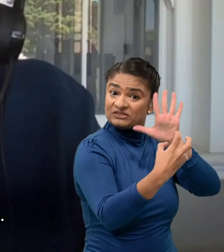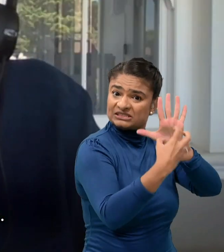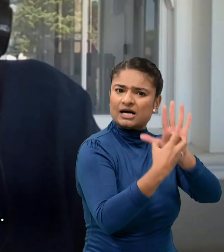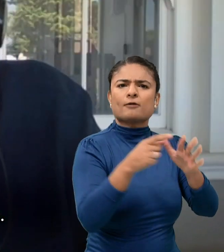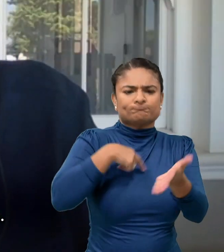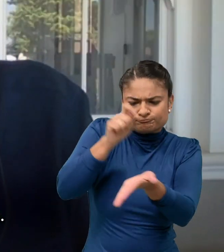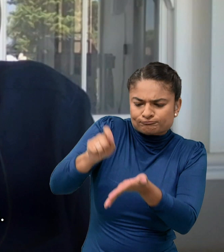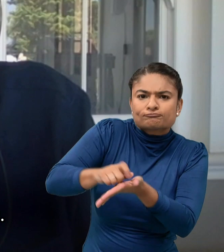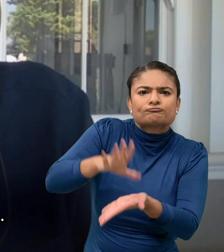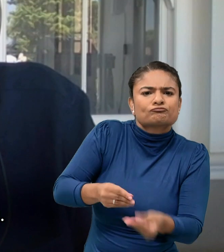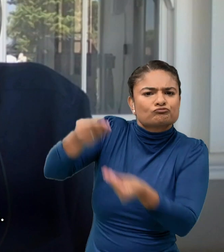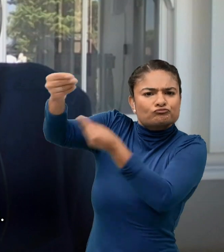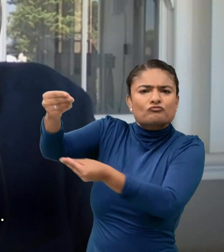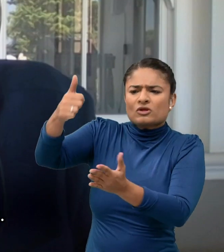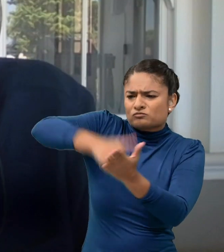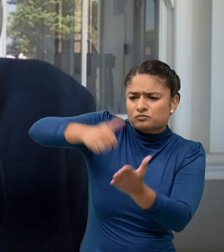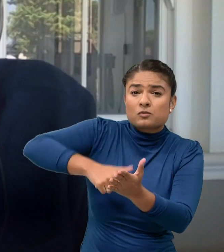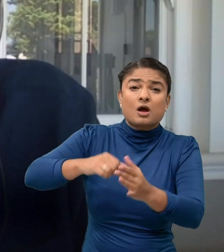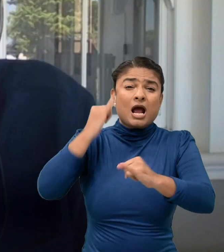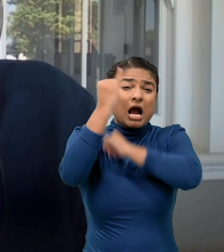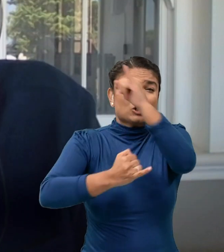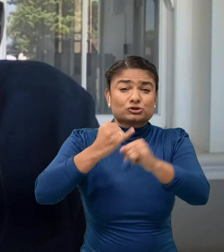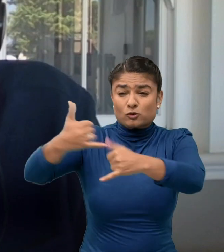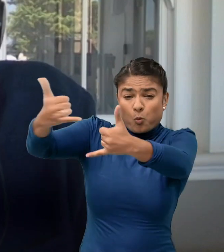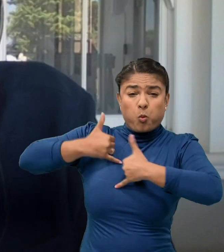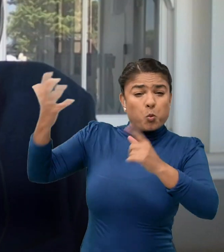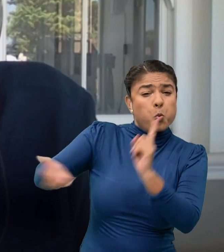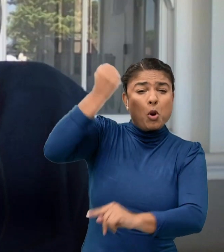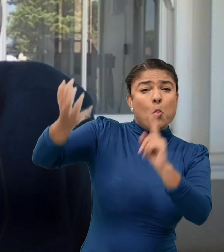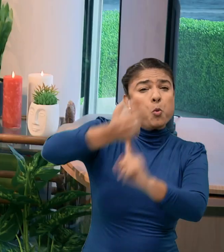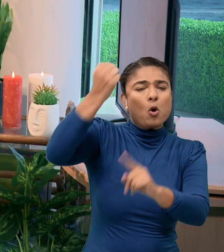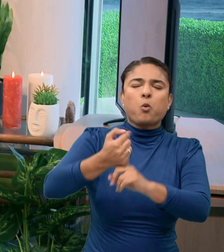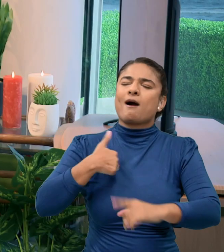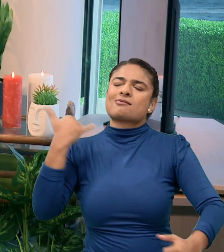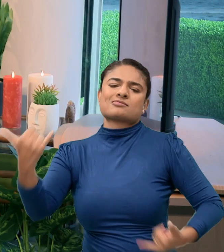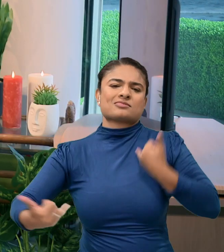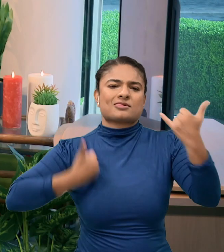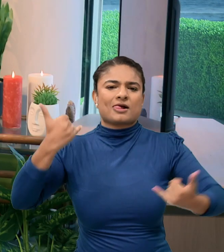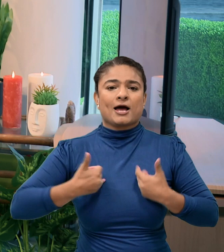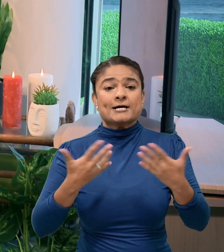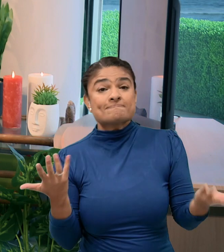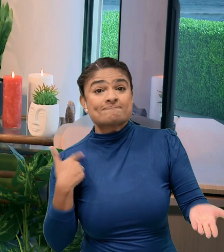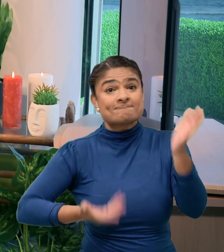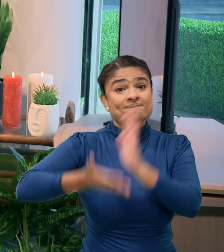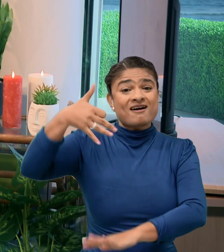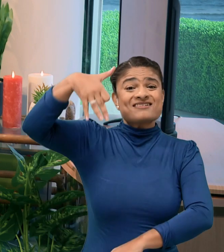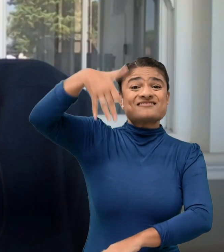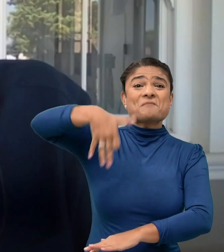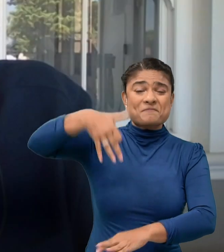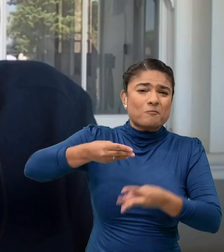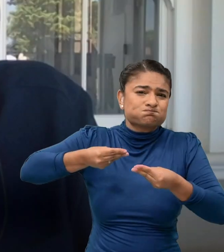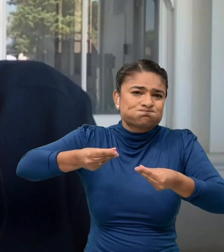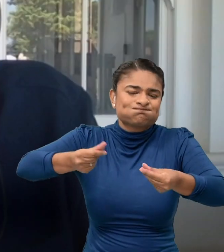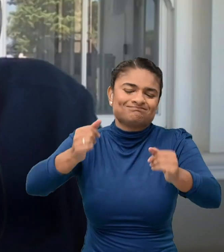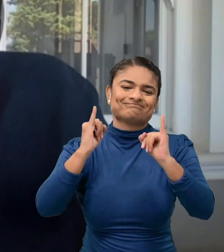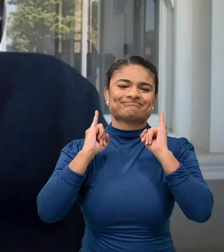was a copywriter, I was a creative director. I won lots of international awards, had lots of fun. And then I was in the Namib Desert